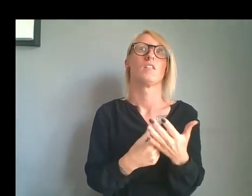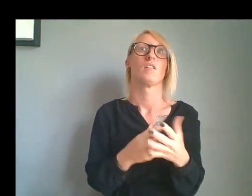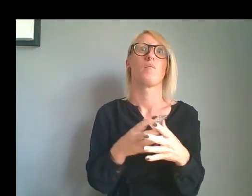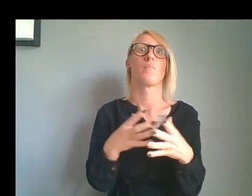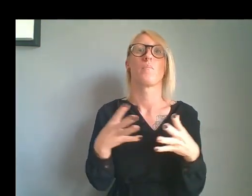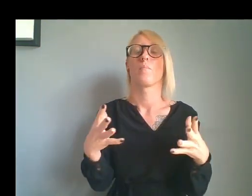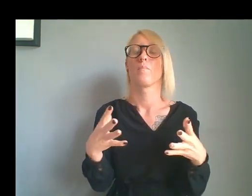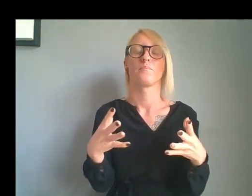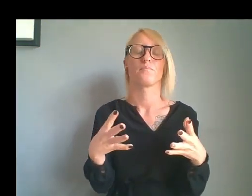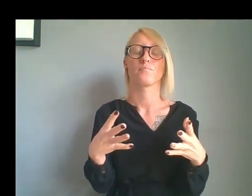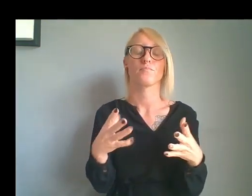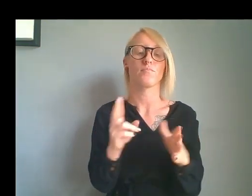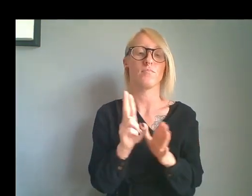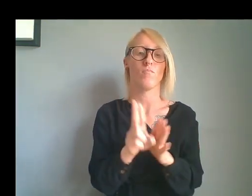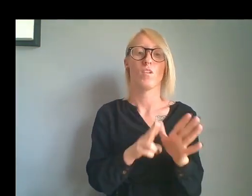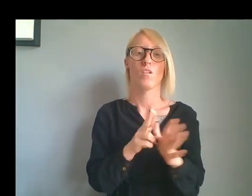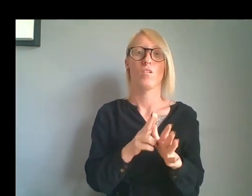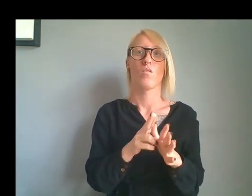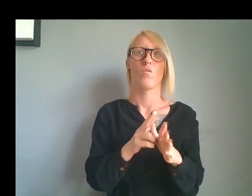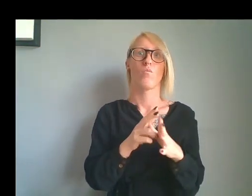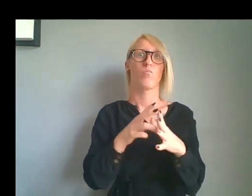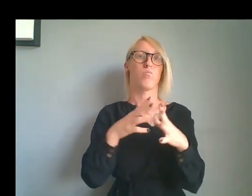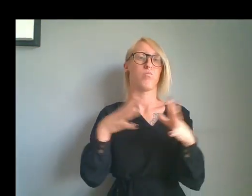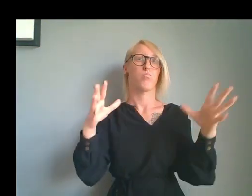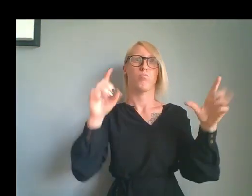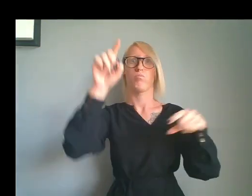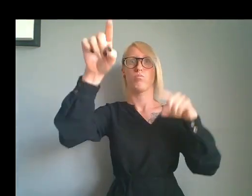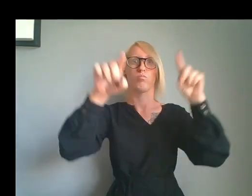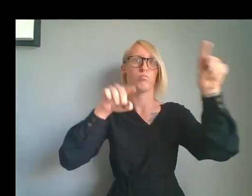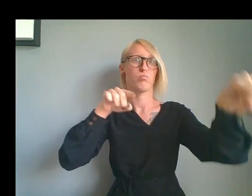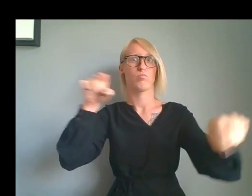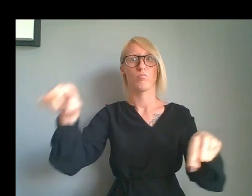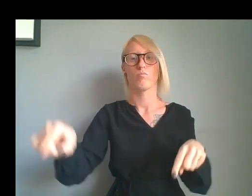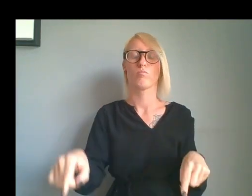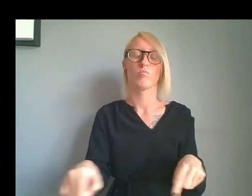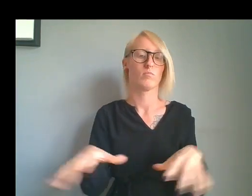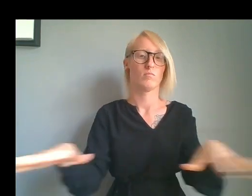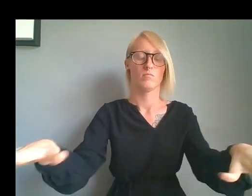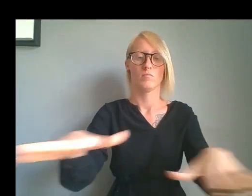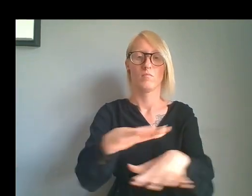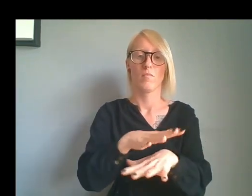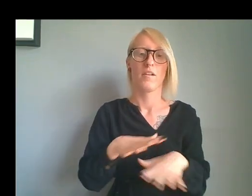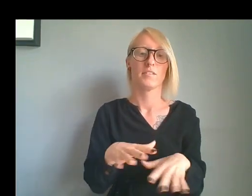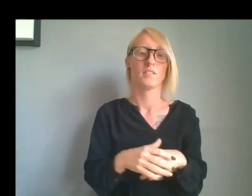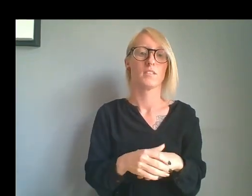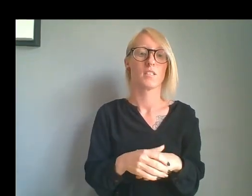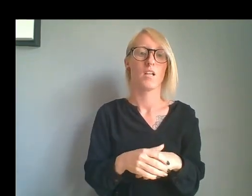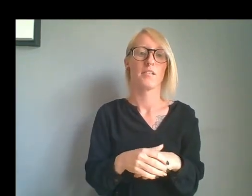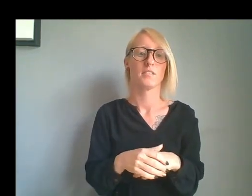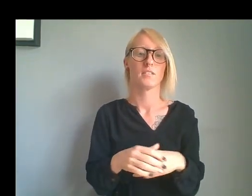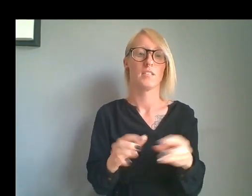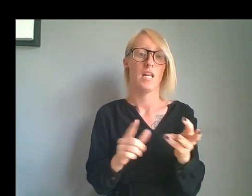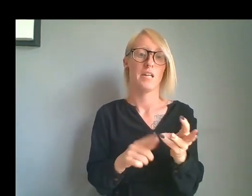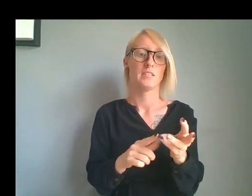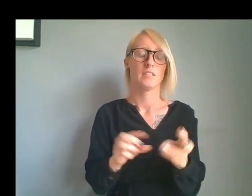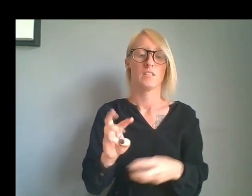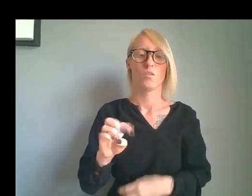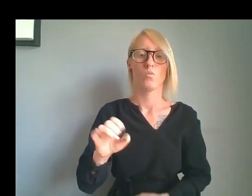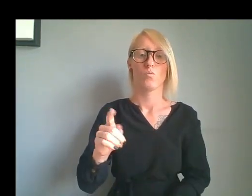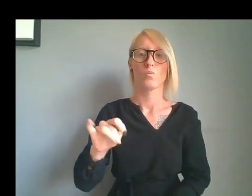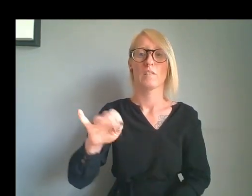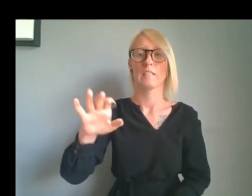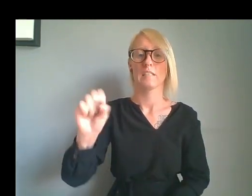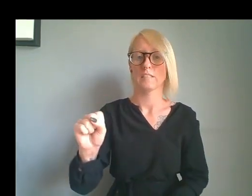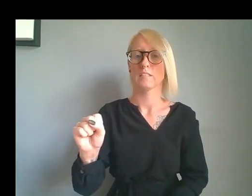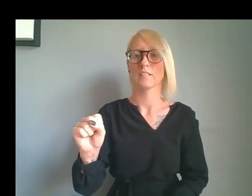gone viral. It's incredible what videos can do if they're done right. And wikis, that's another term for